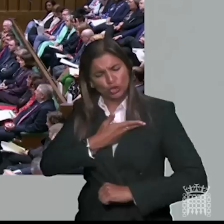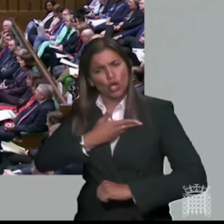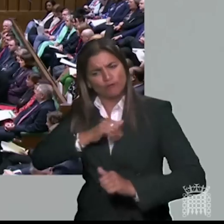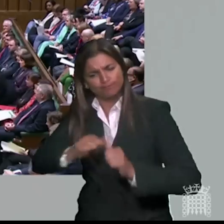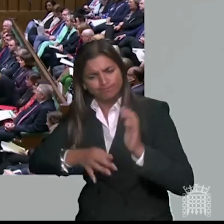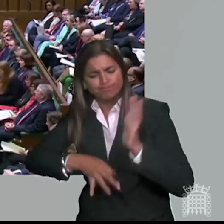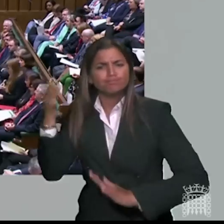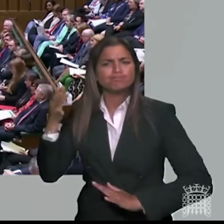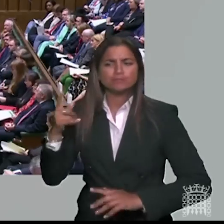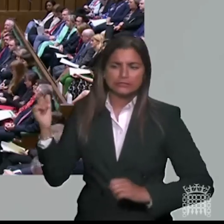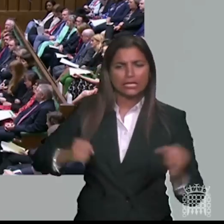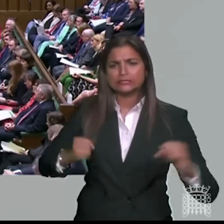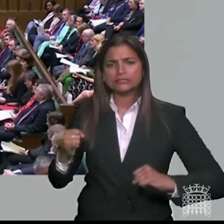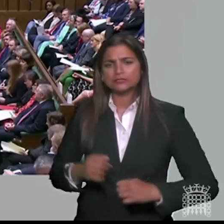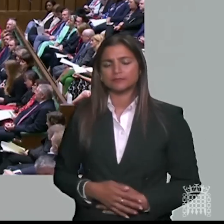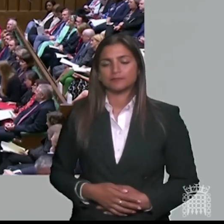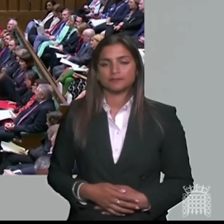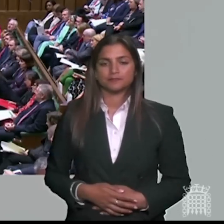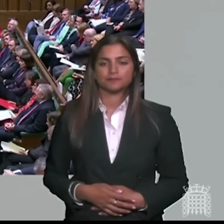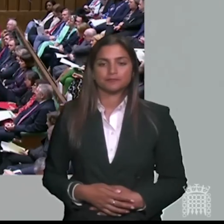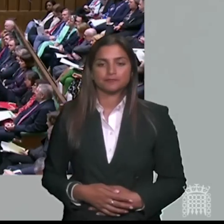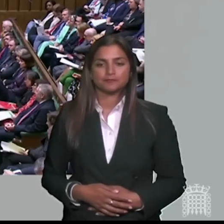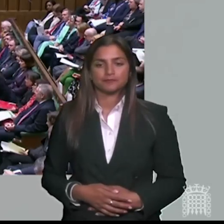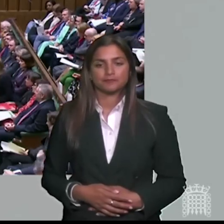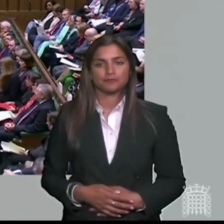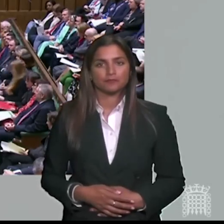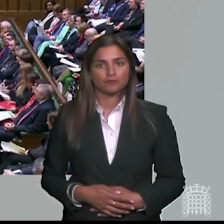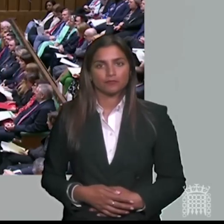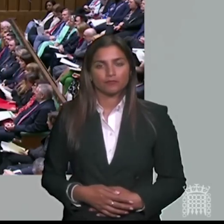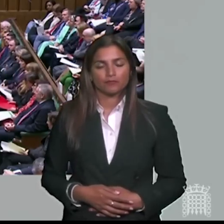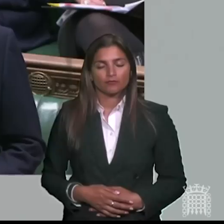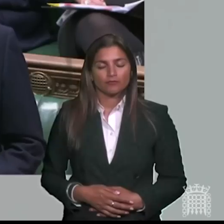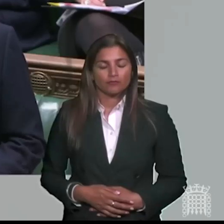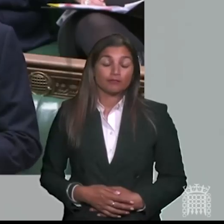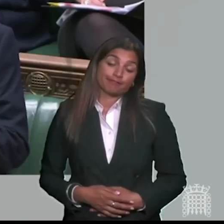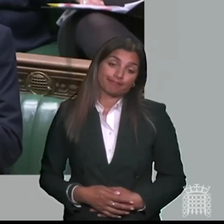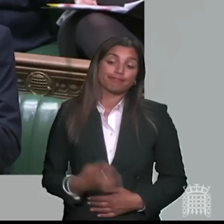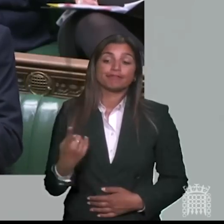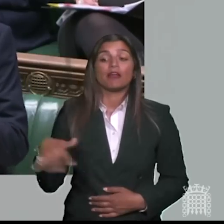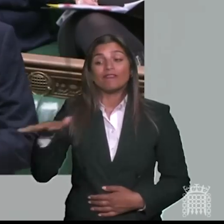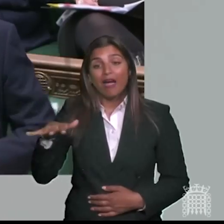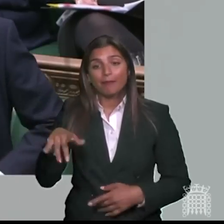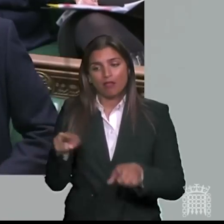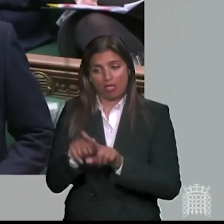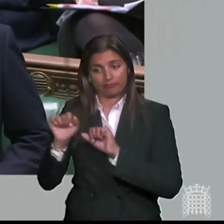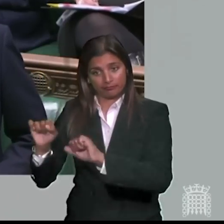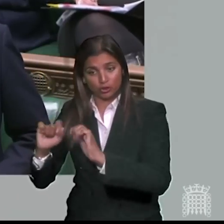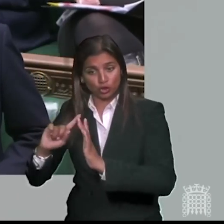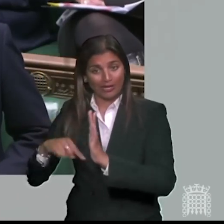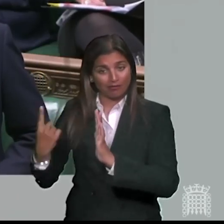Yes. Deputy Prime Minister. I'll tell you what we're doing for families like